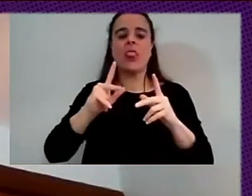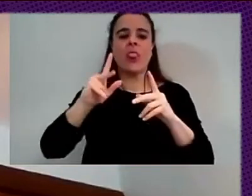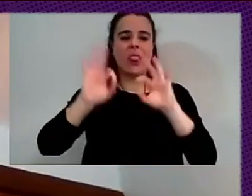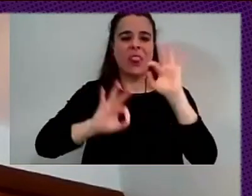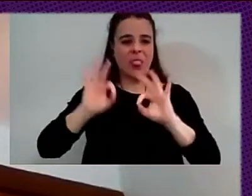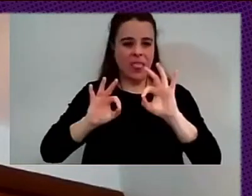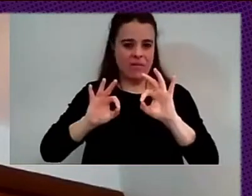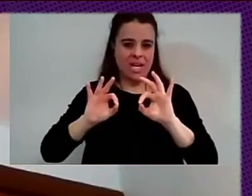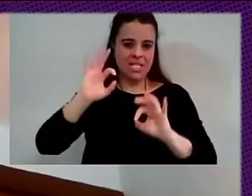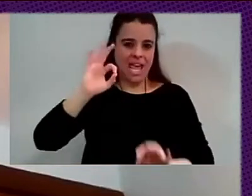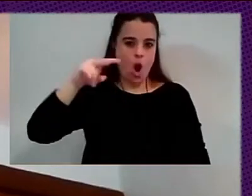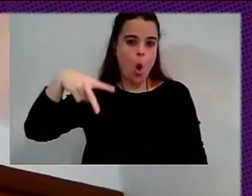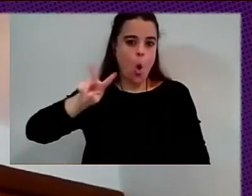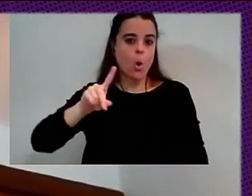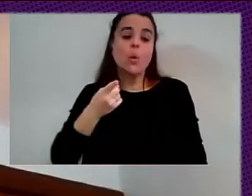per year.